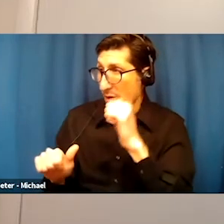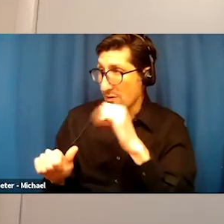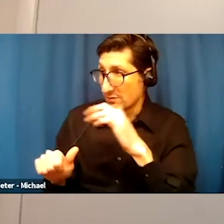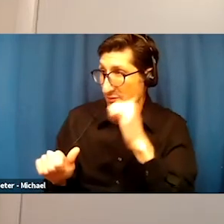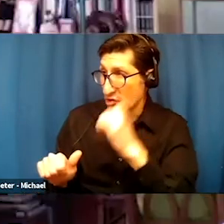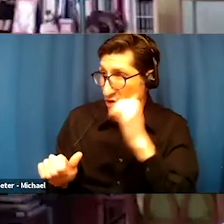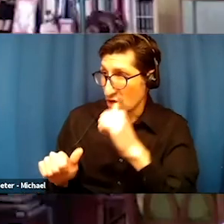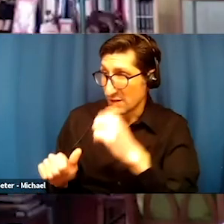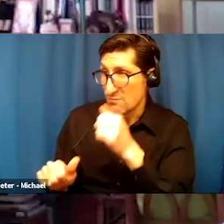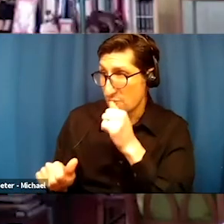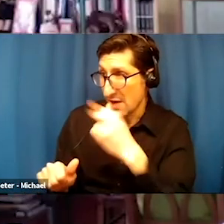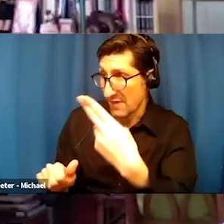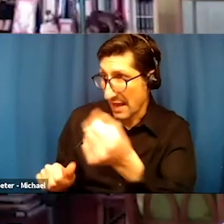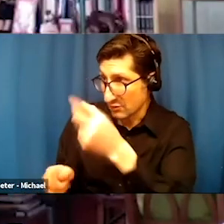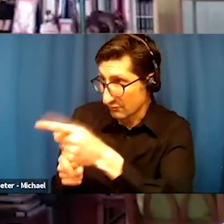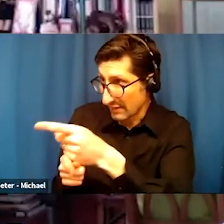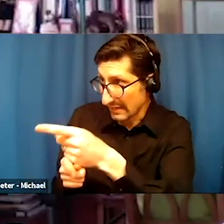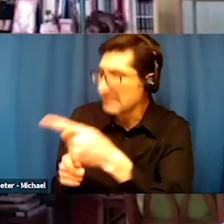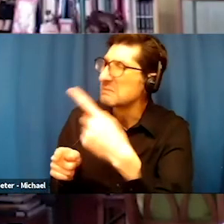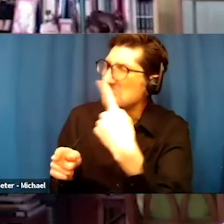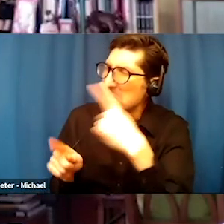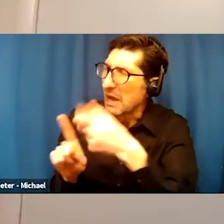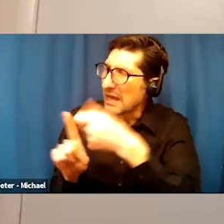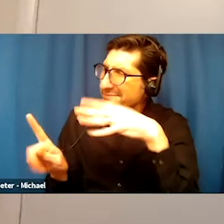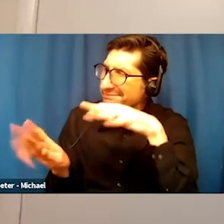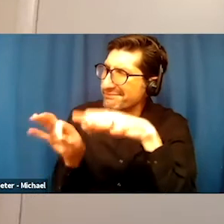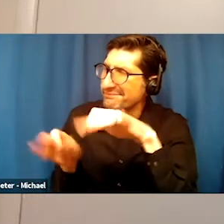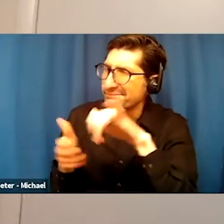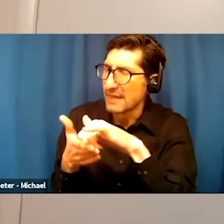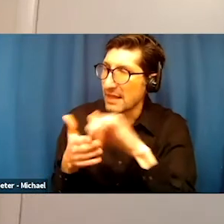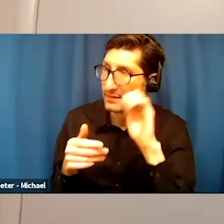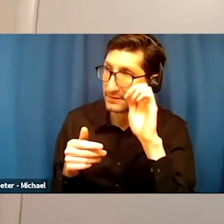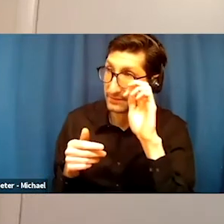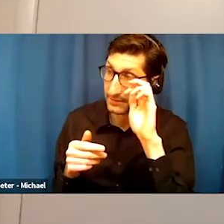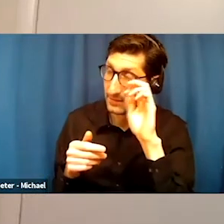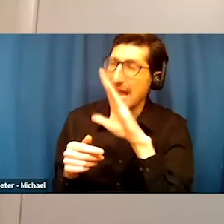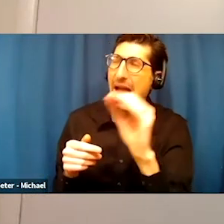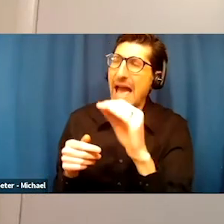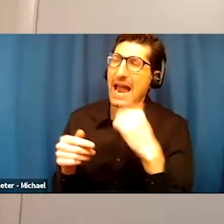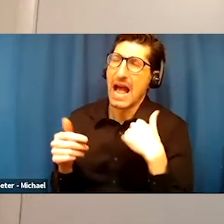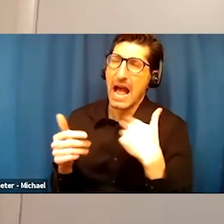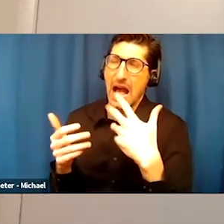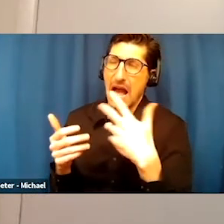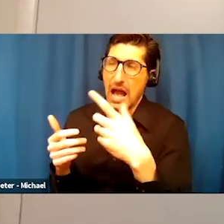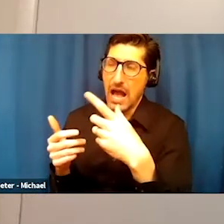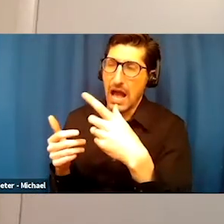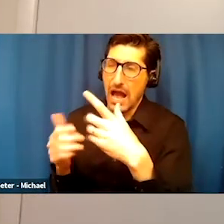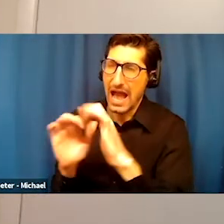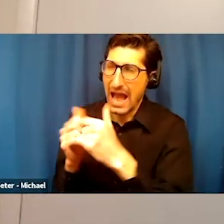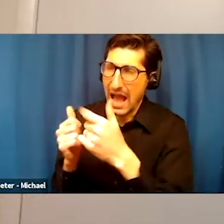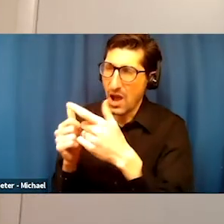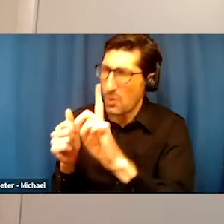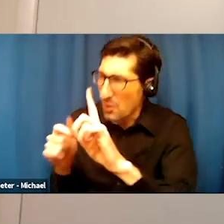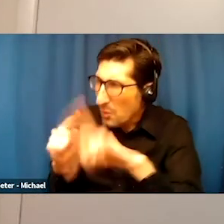And I did. Talk a little bit about that. And I, and I, I want to get in also where you, where you discovered art.